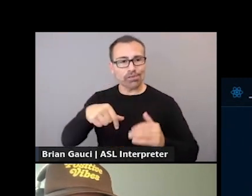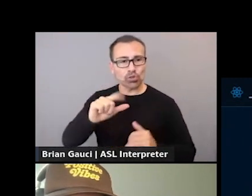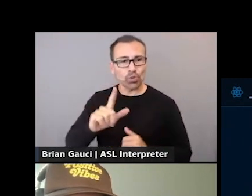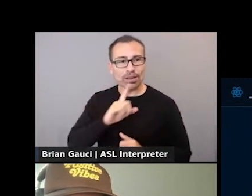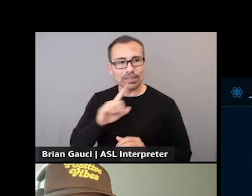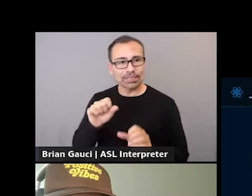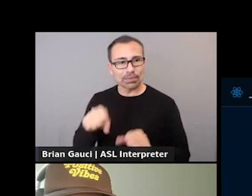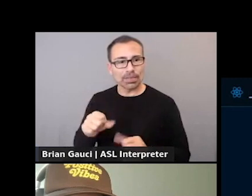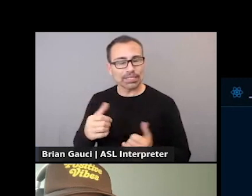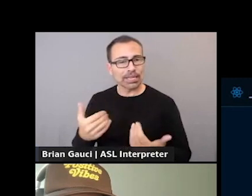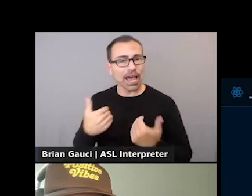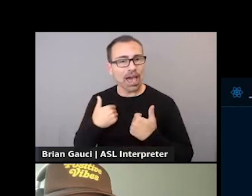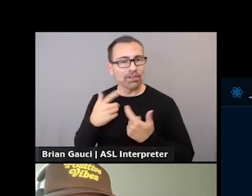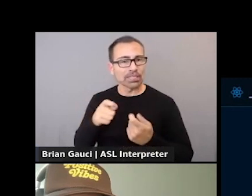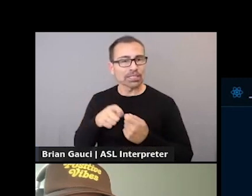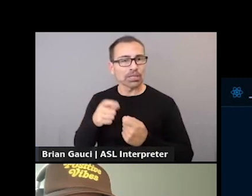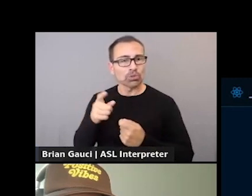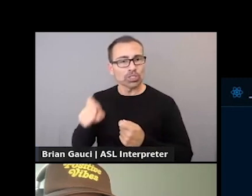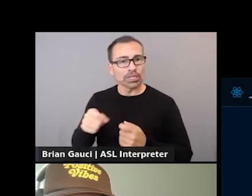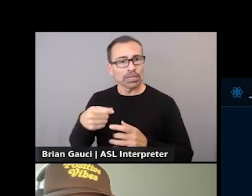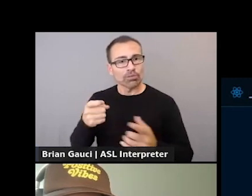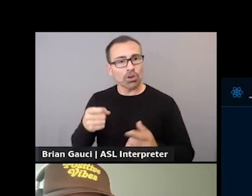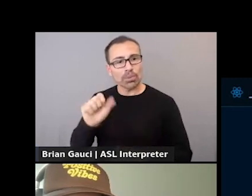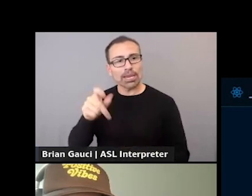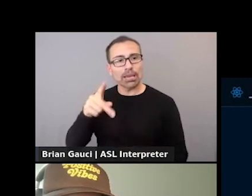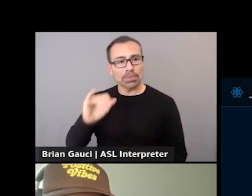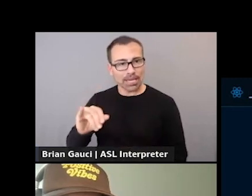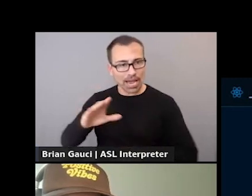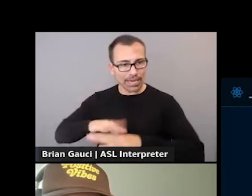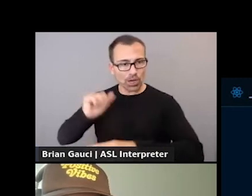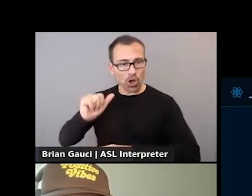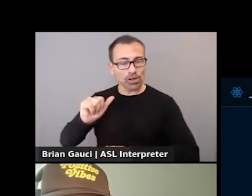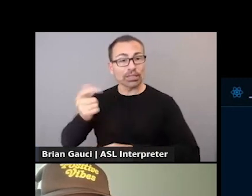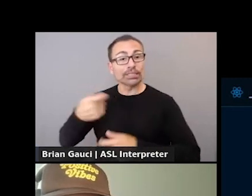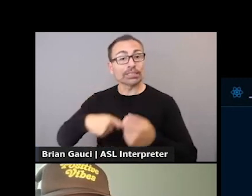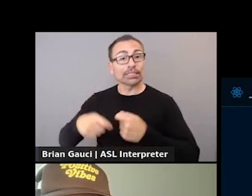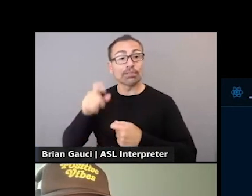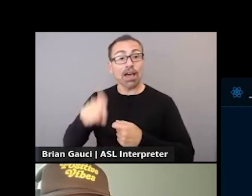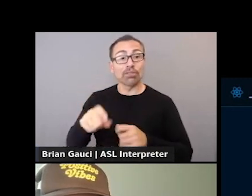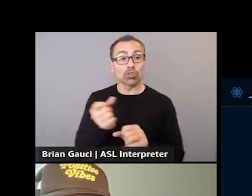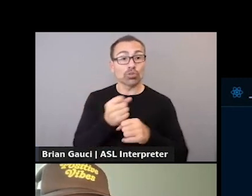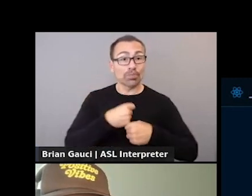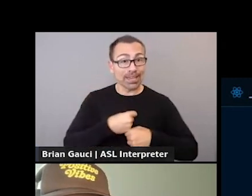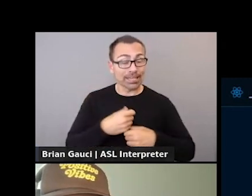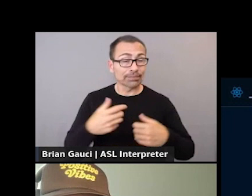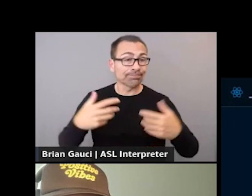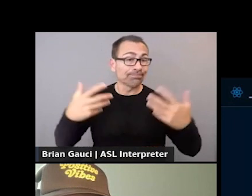get exactly what you need from an API call versus having to make maybe many single